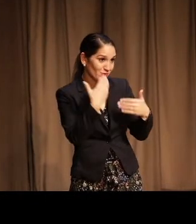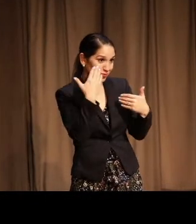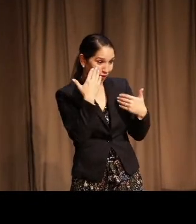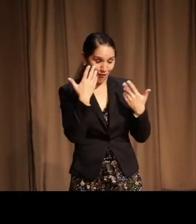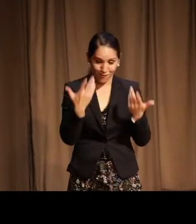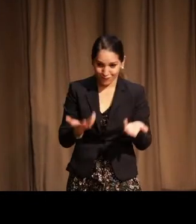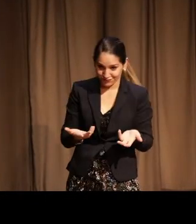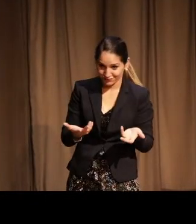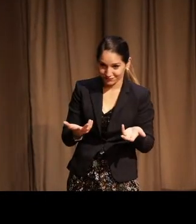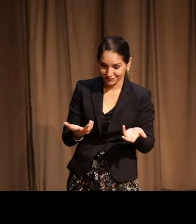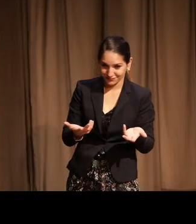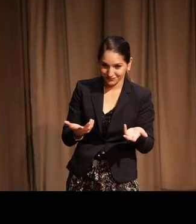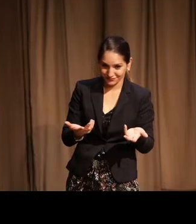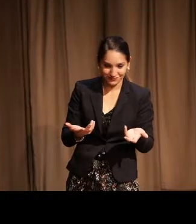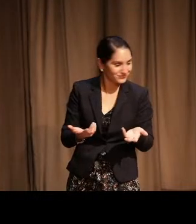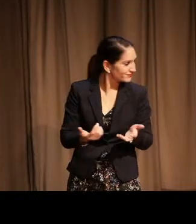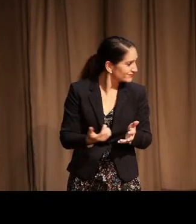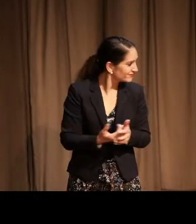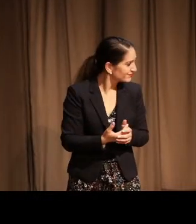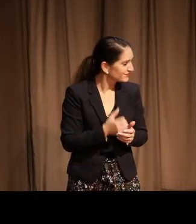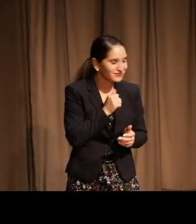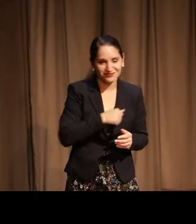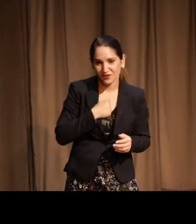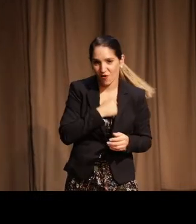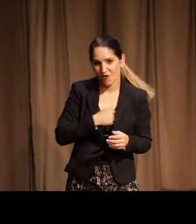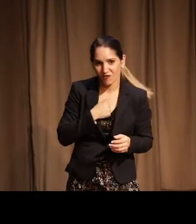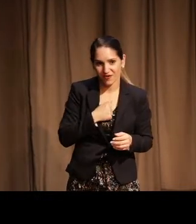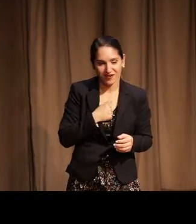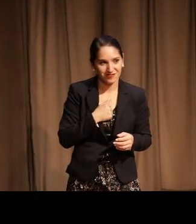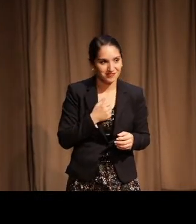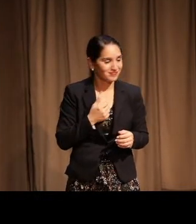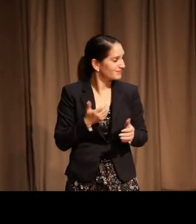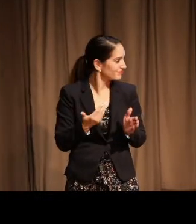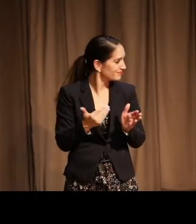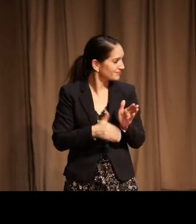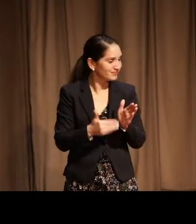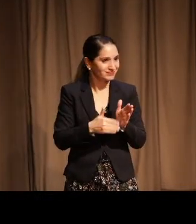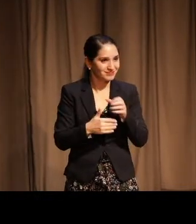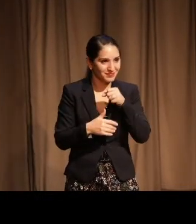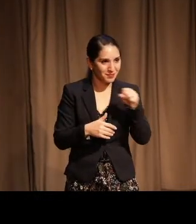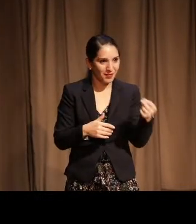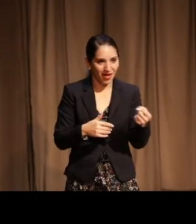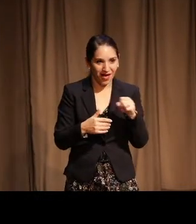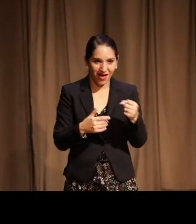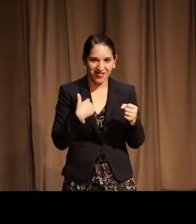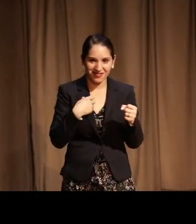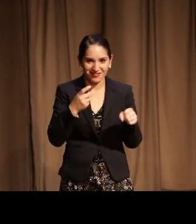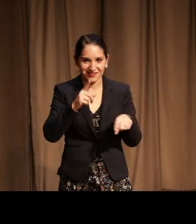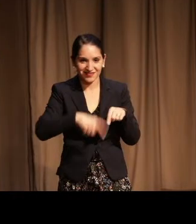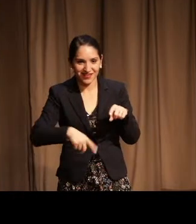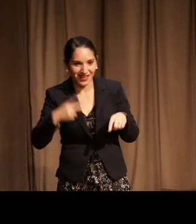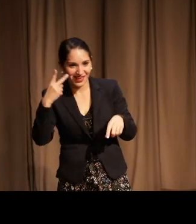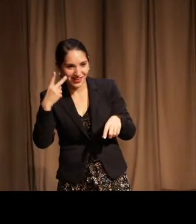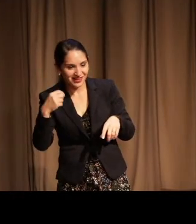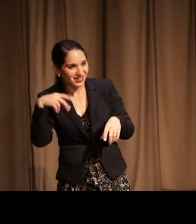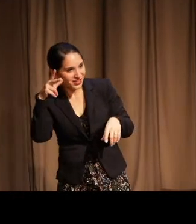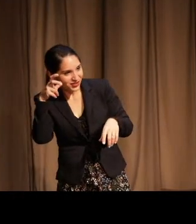Para! Tá bom, sorry. Sorry, guys, make it like...